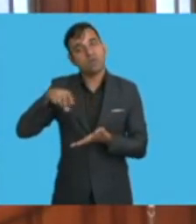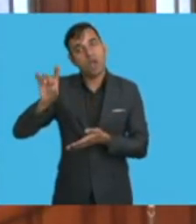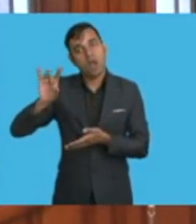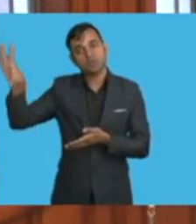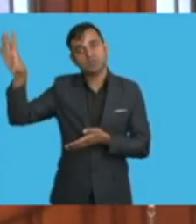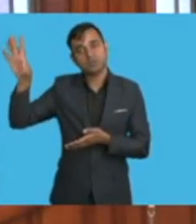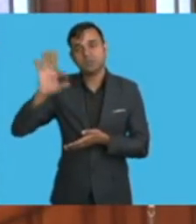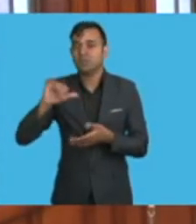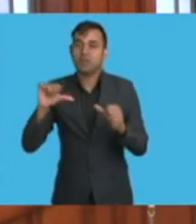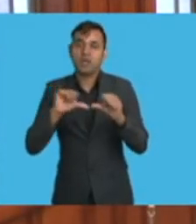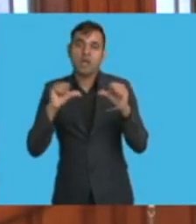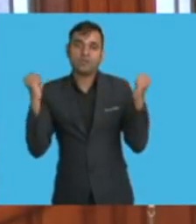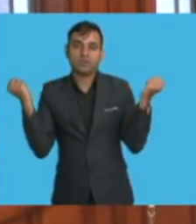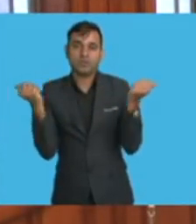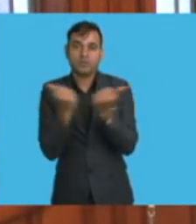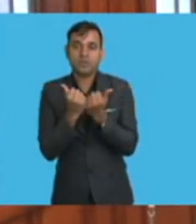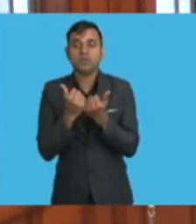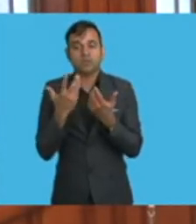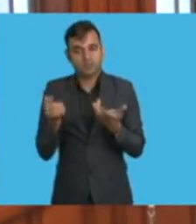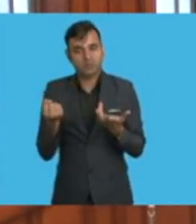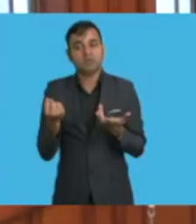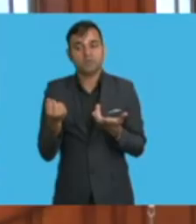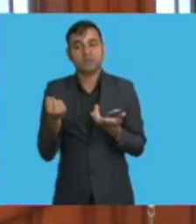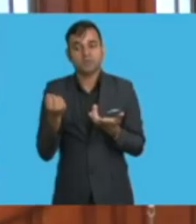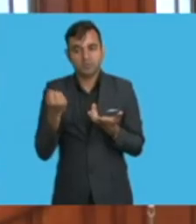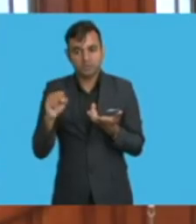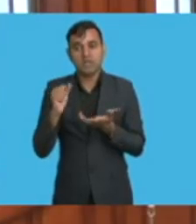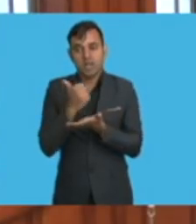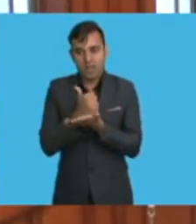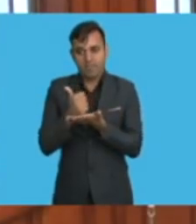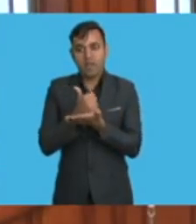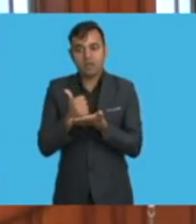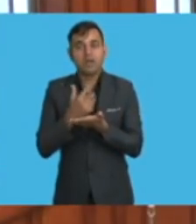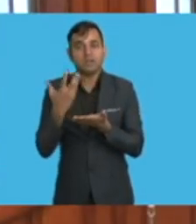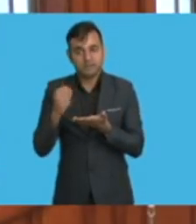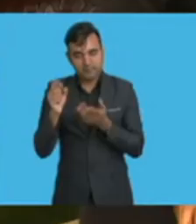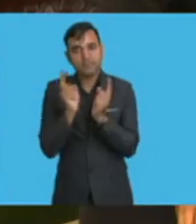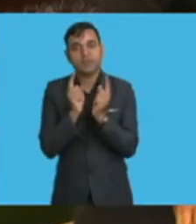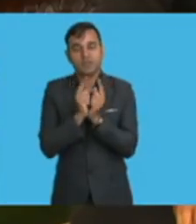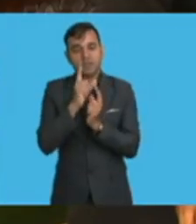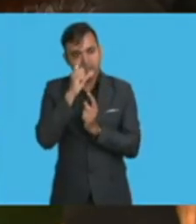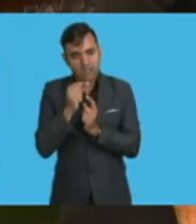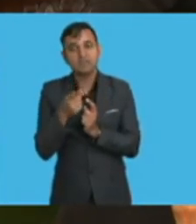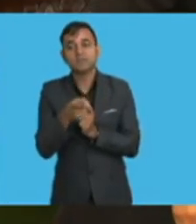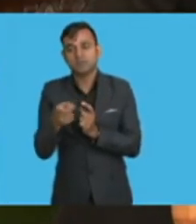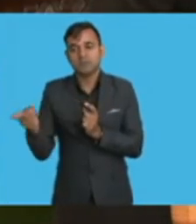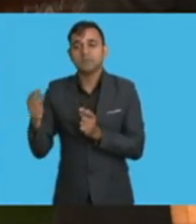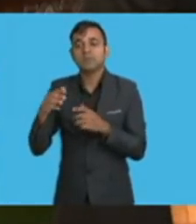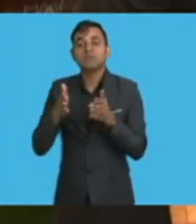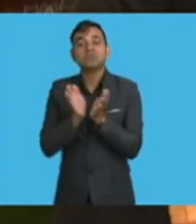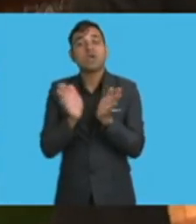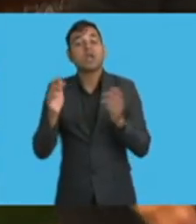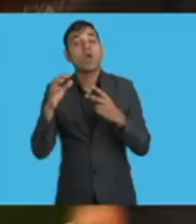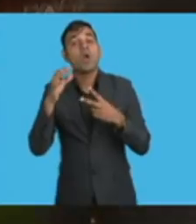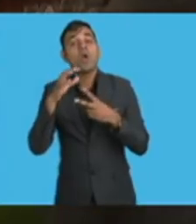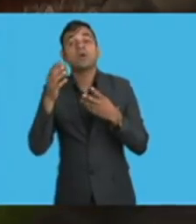will continue. Secretary General. Nominations for the appointment of the President of the Republic